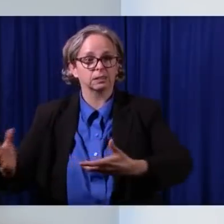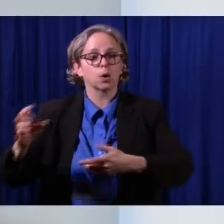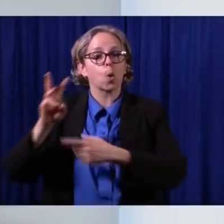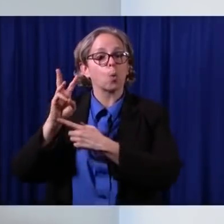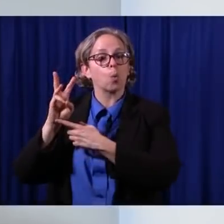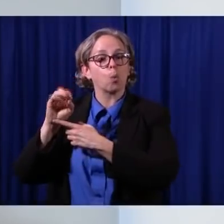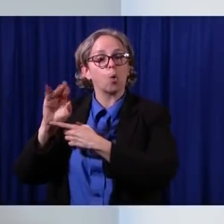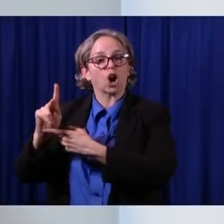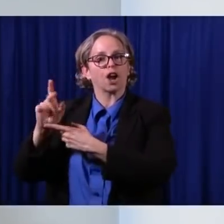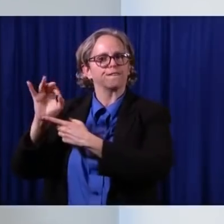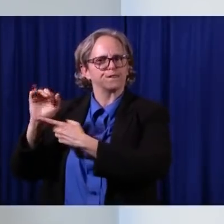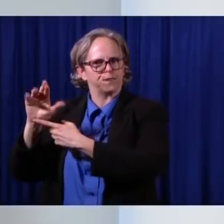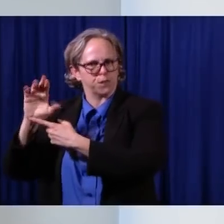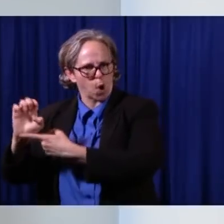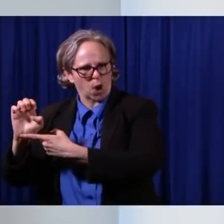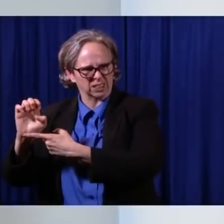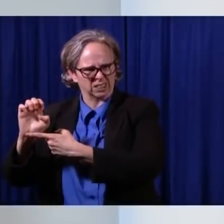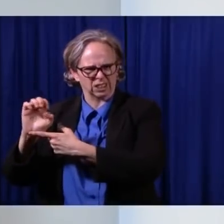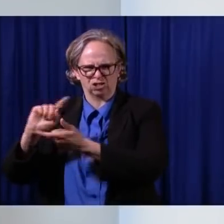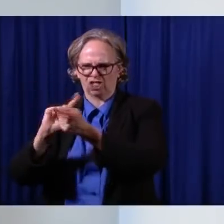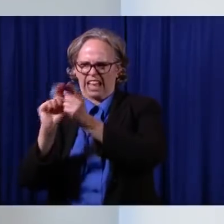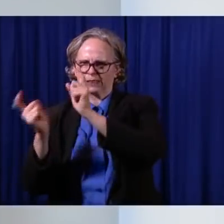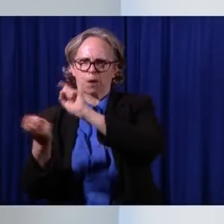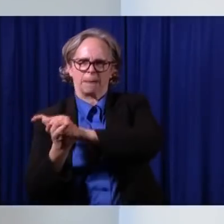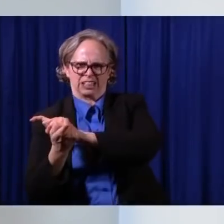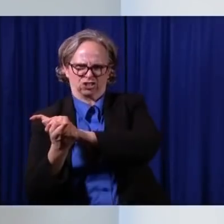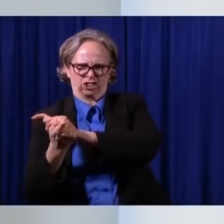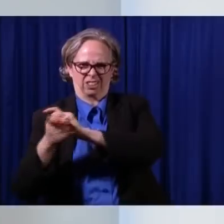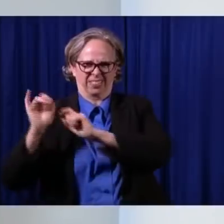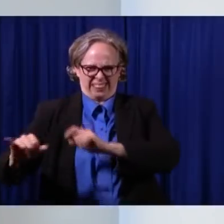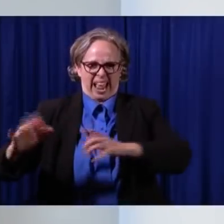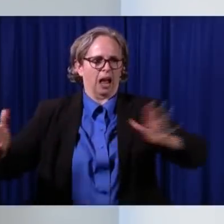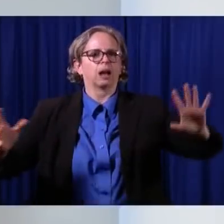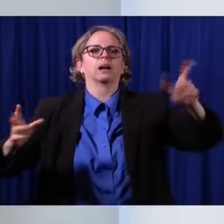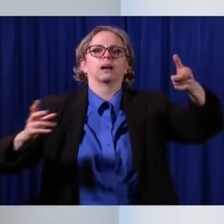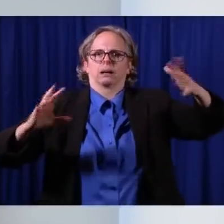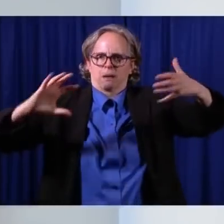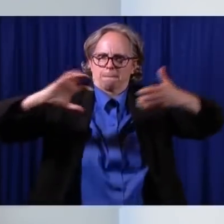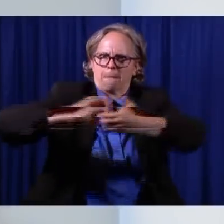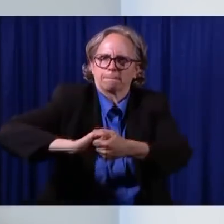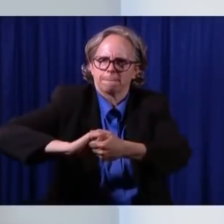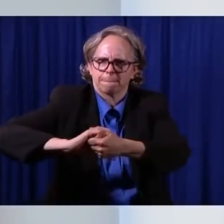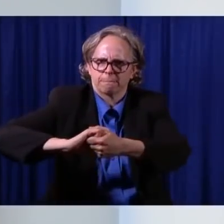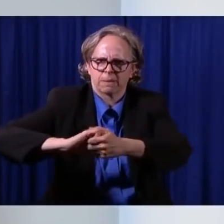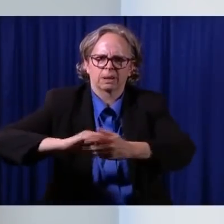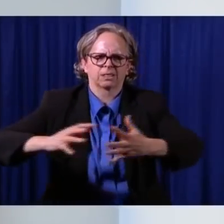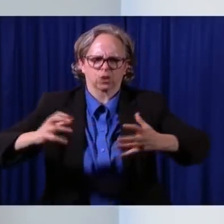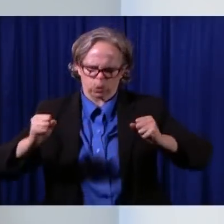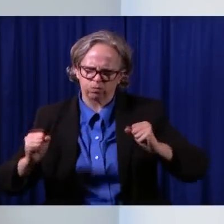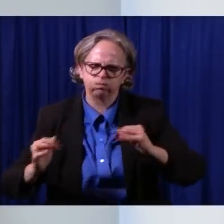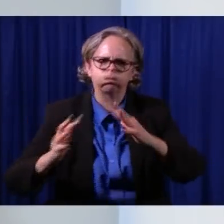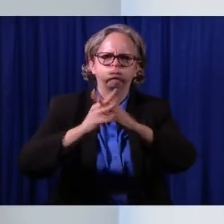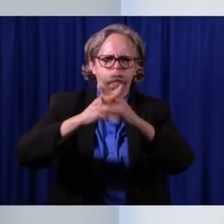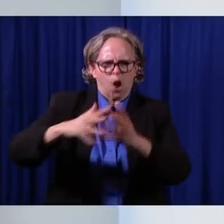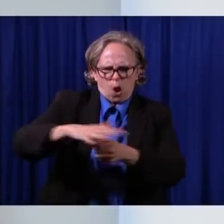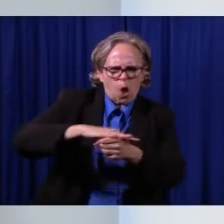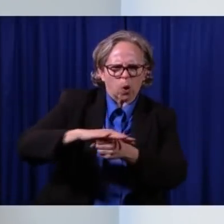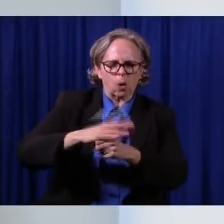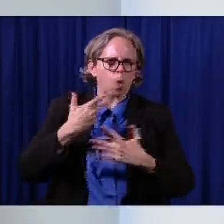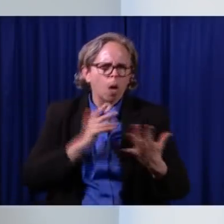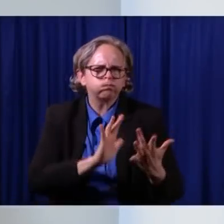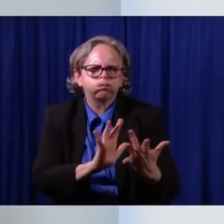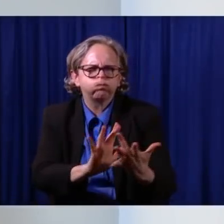we will distribute it locally through our local workforce areas, and they will do outreach to employers to let them know